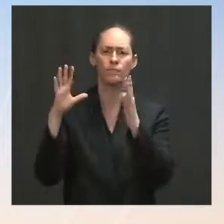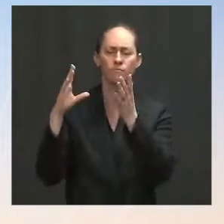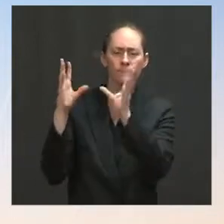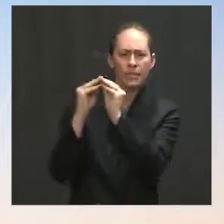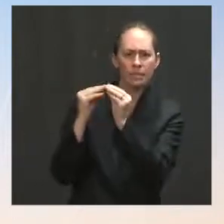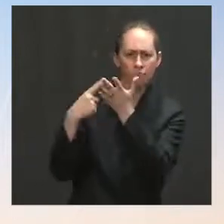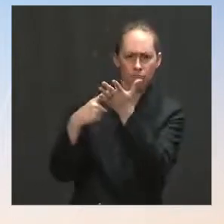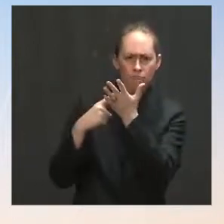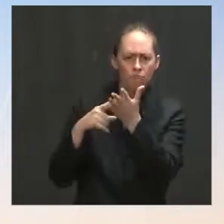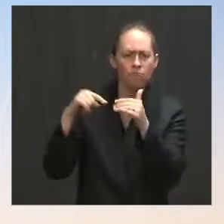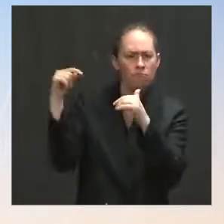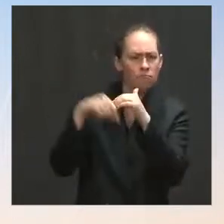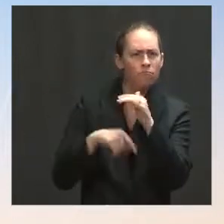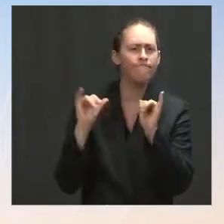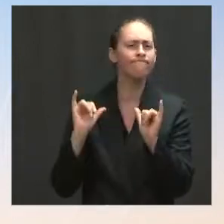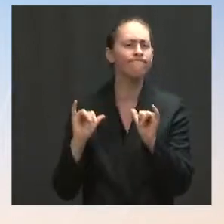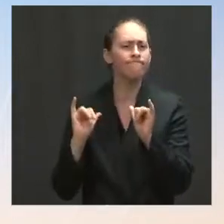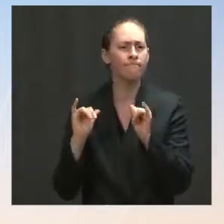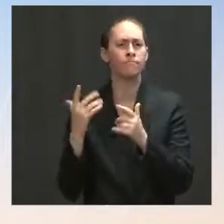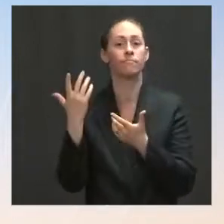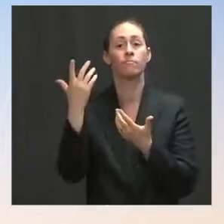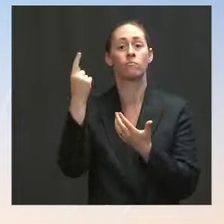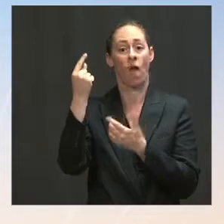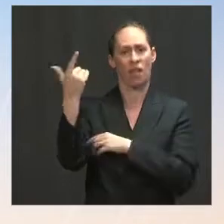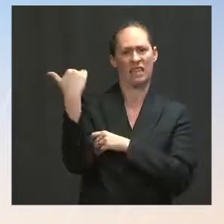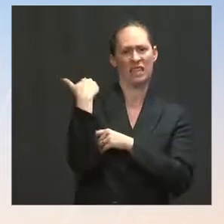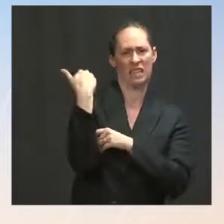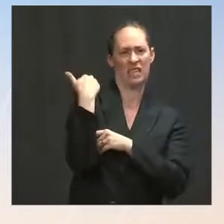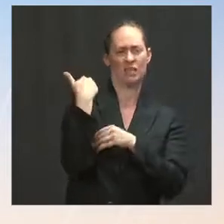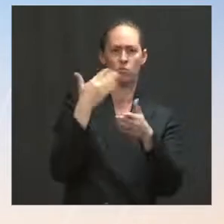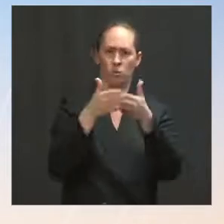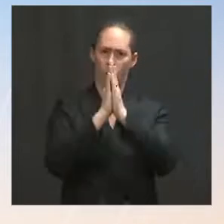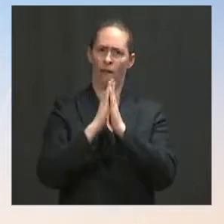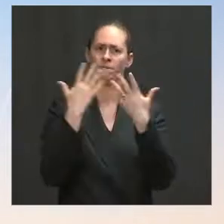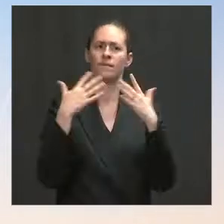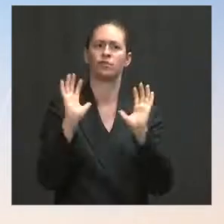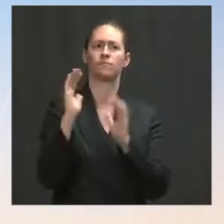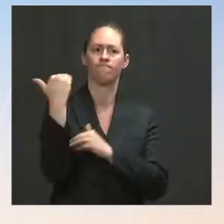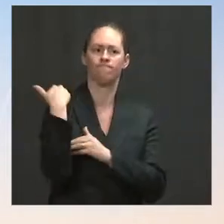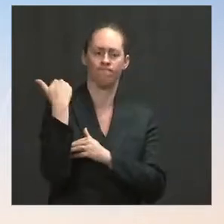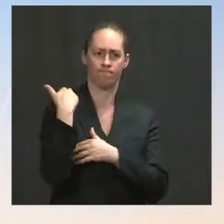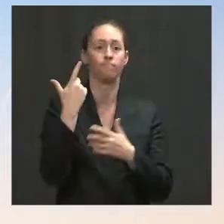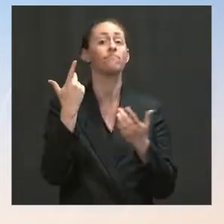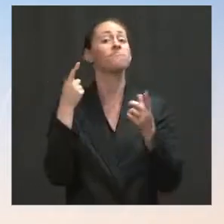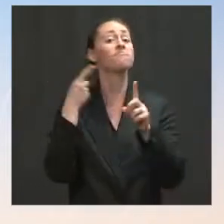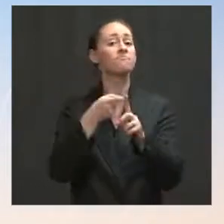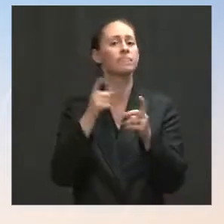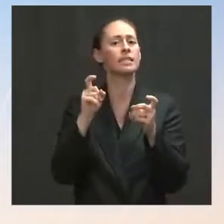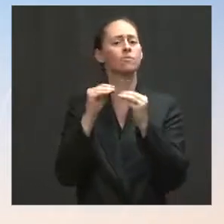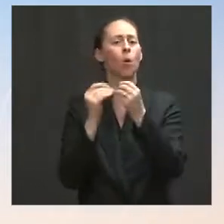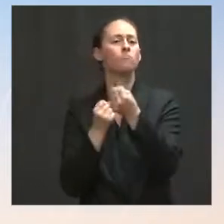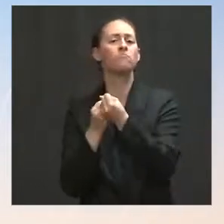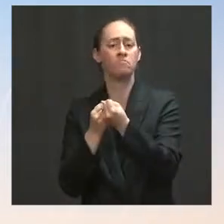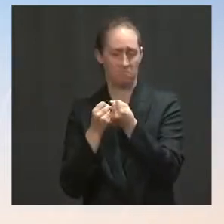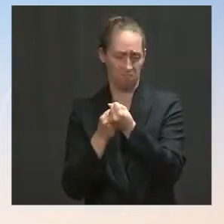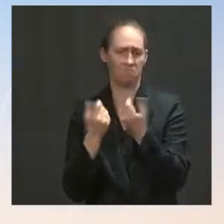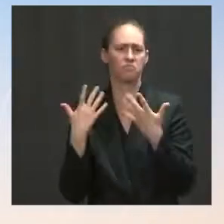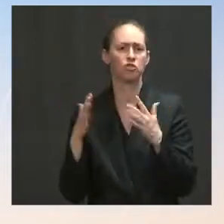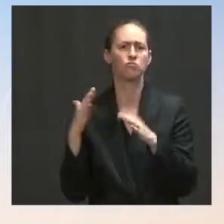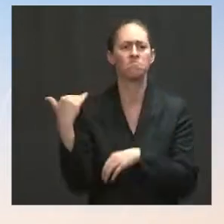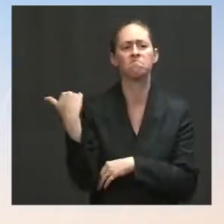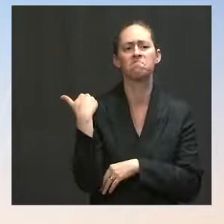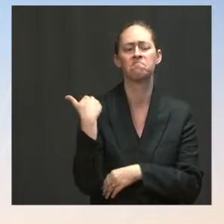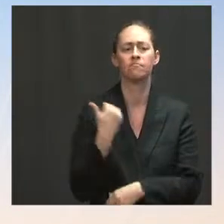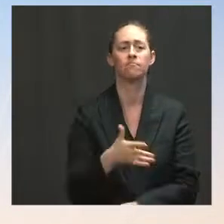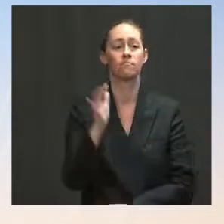individuals, and they did receive requests while they were there on the ground for additional assistance. They did also brief the president this